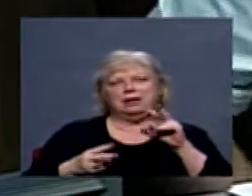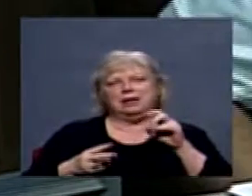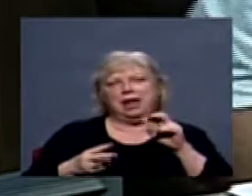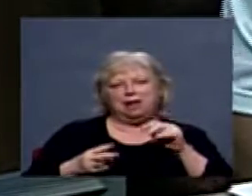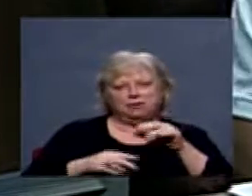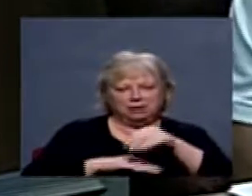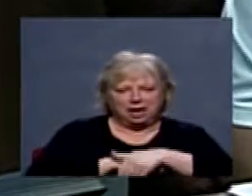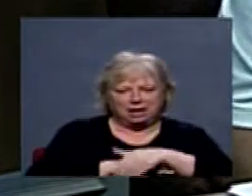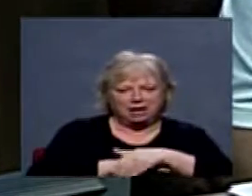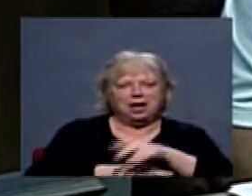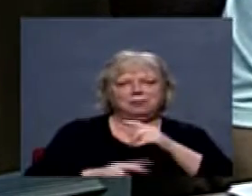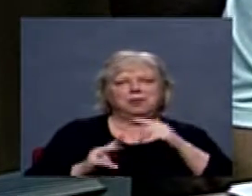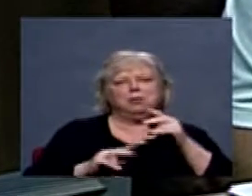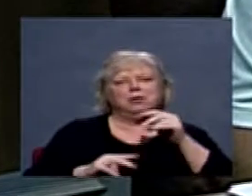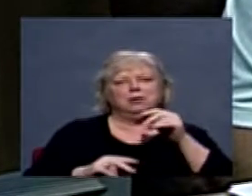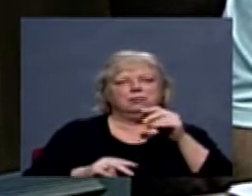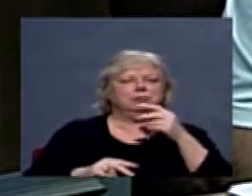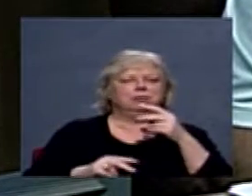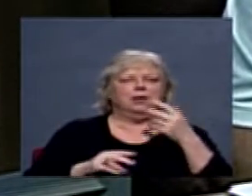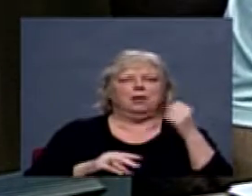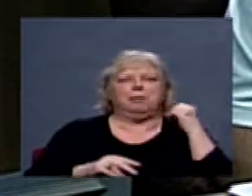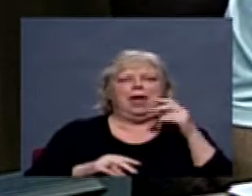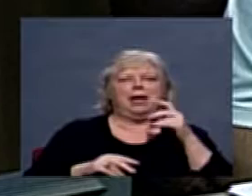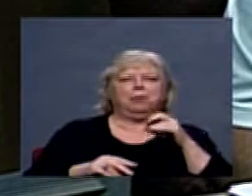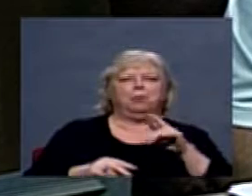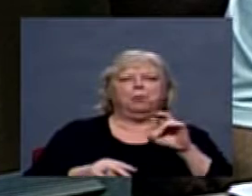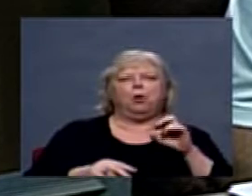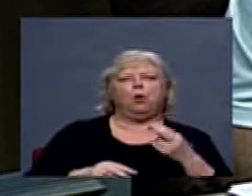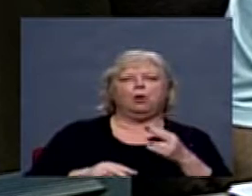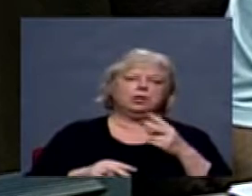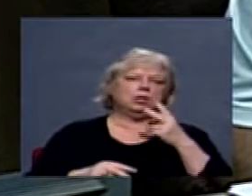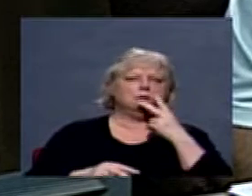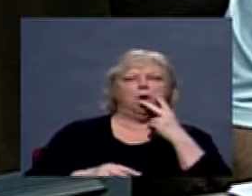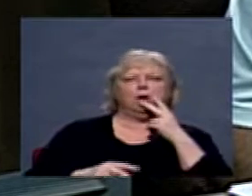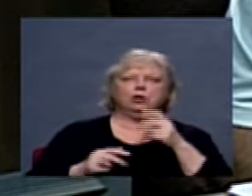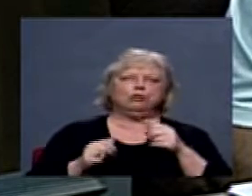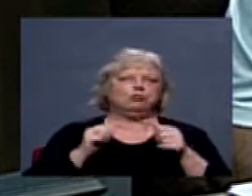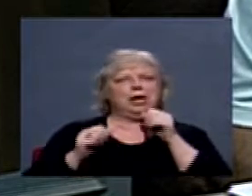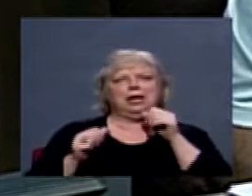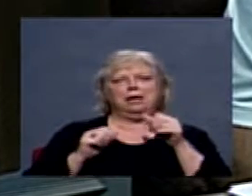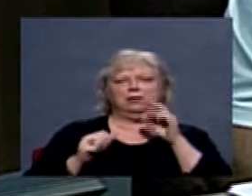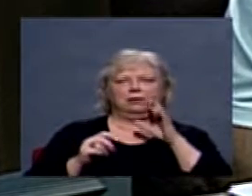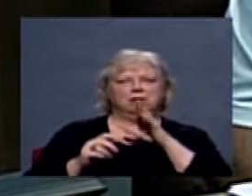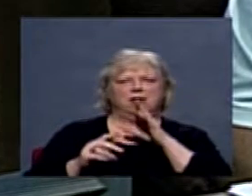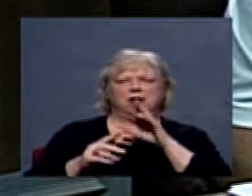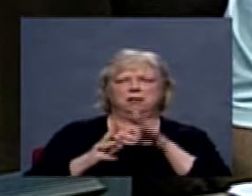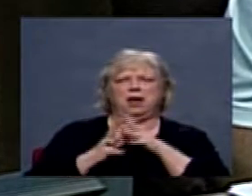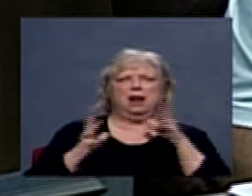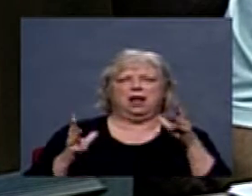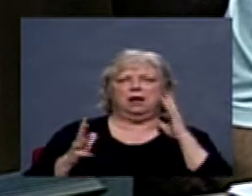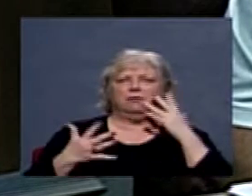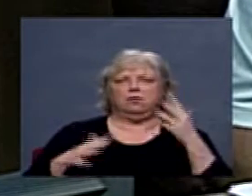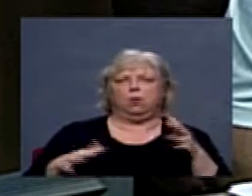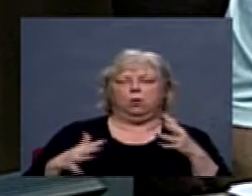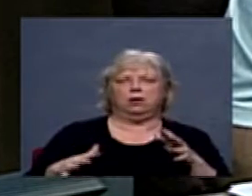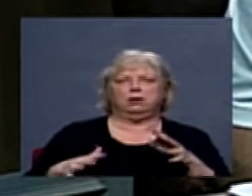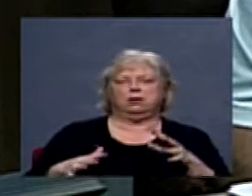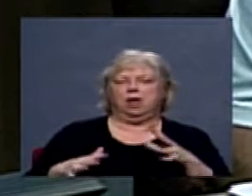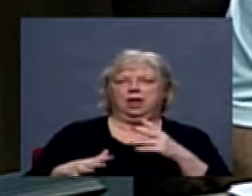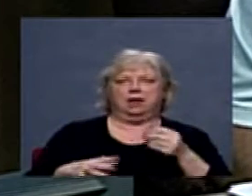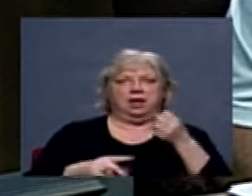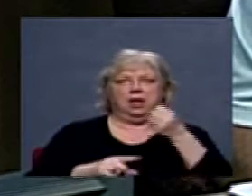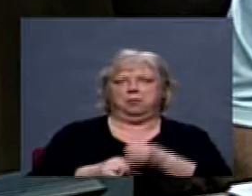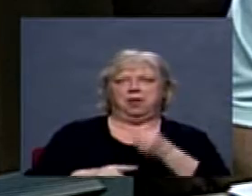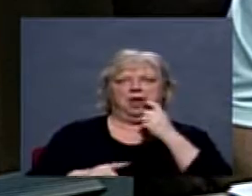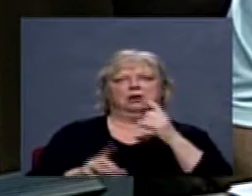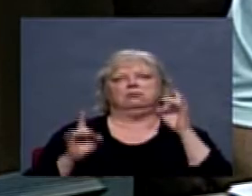night, people drinking, smoking on the back porch, I mean, you're talking a lot of noise. The impacts of those effects are much